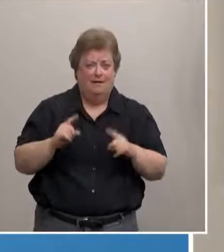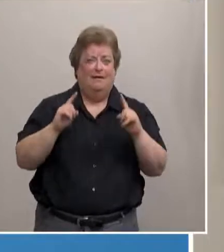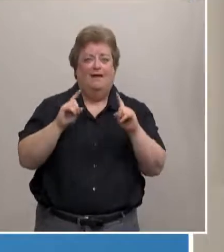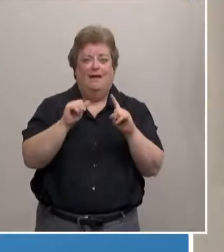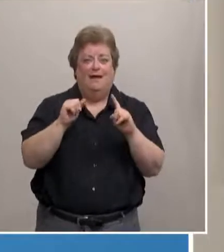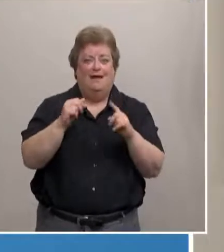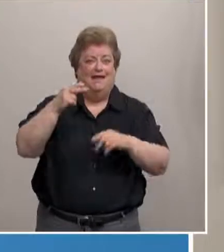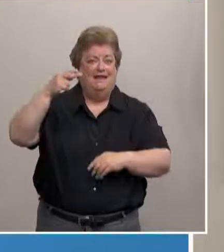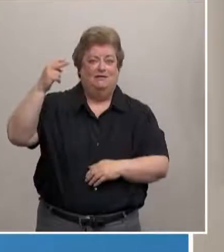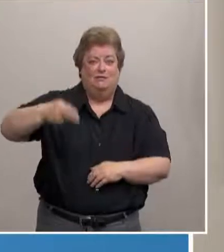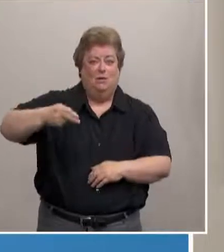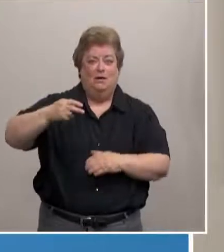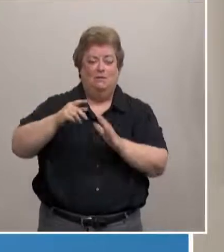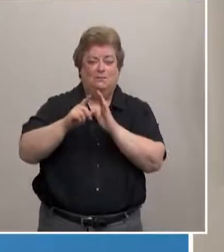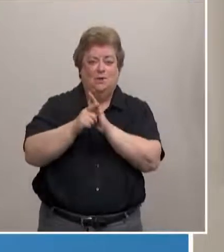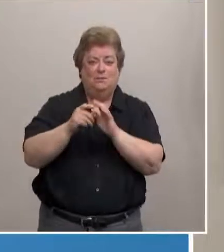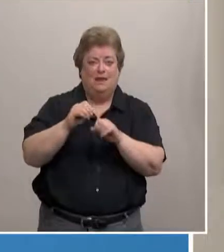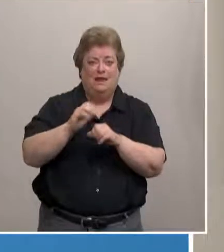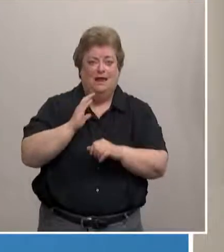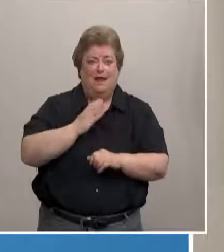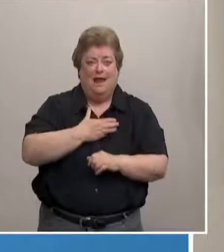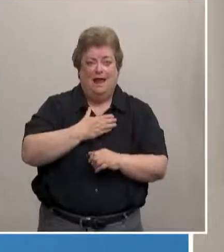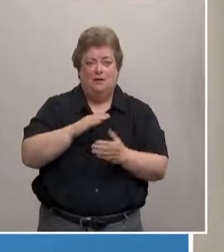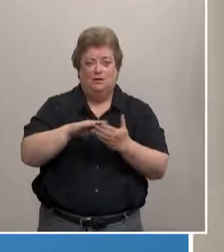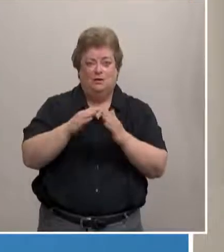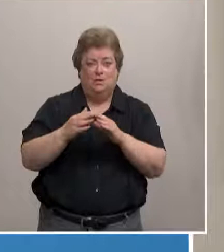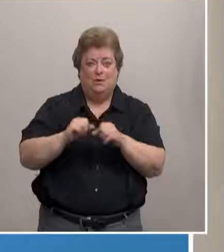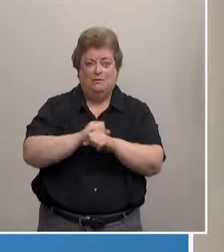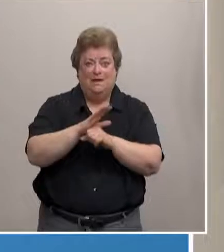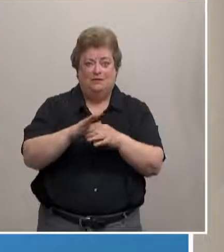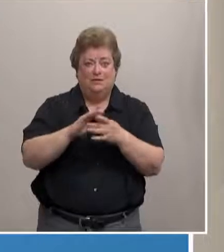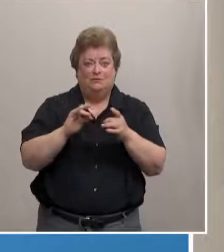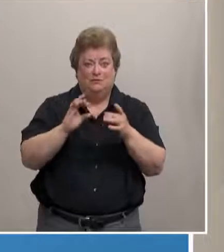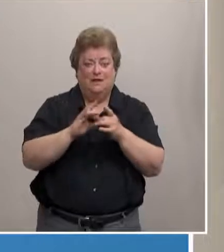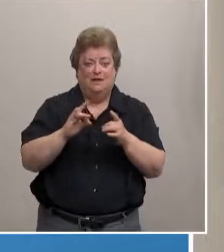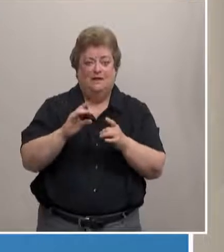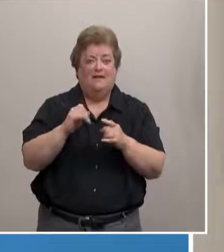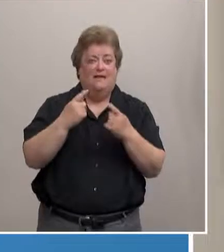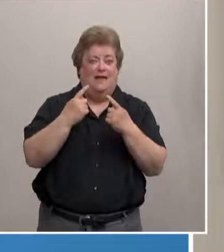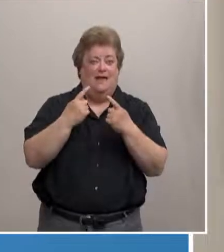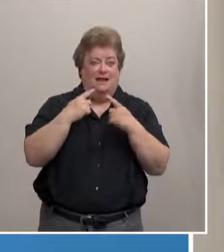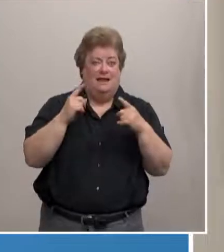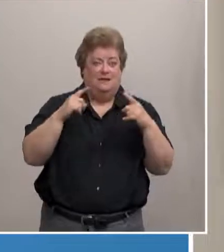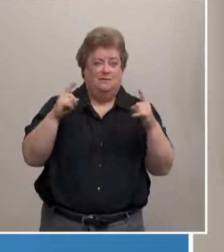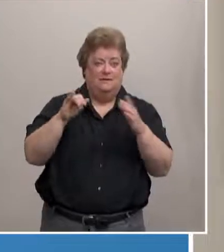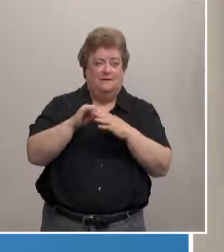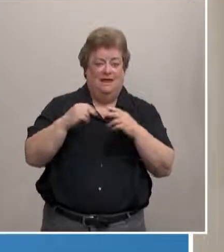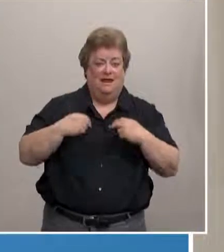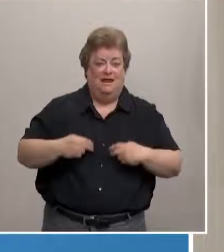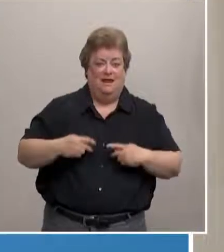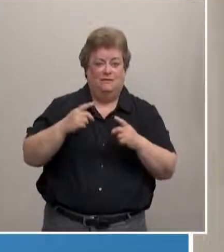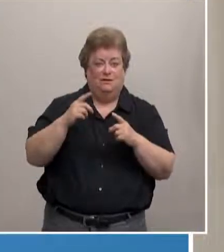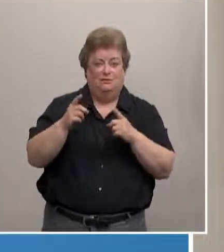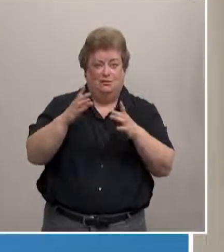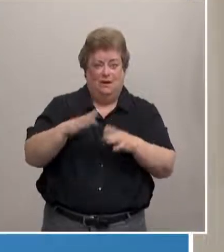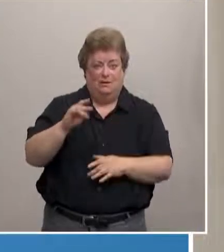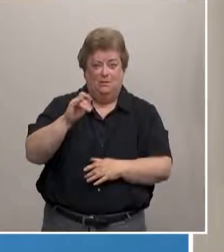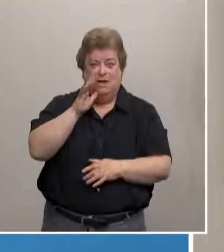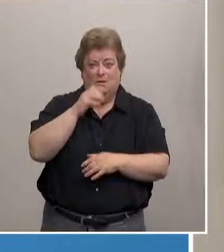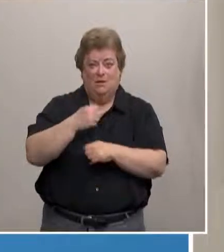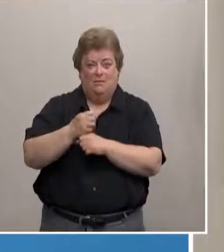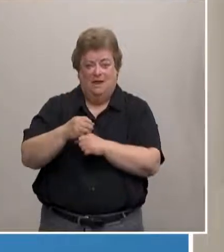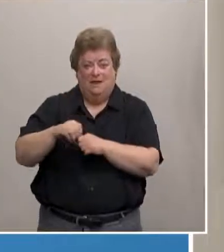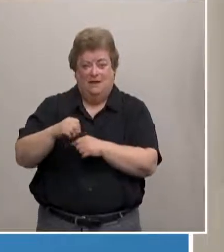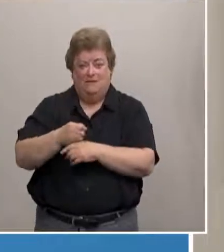historic moment in our community's pandemic story. The announcements that Health Director Pat Lopez will make in a few moments